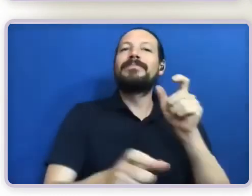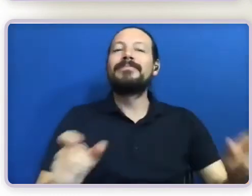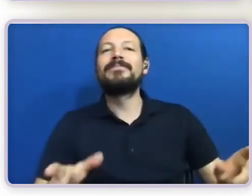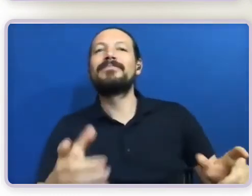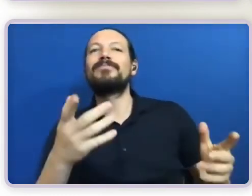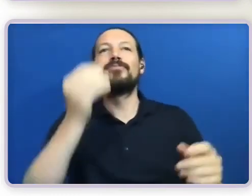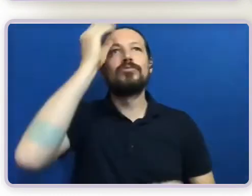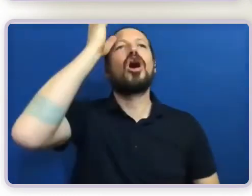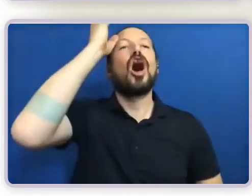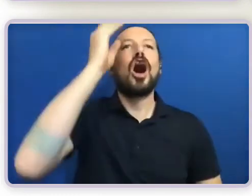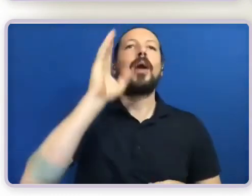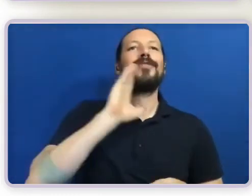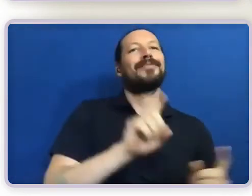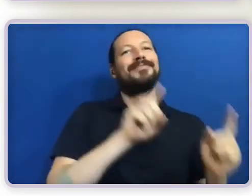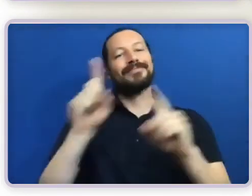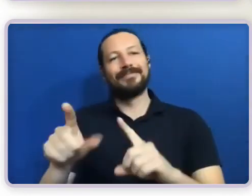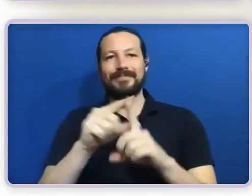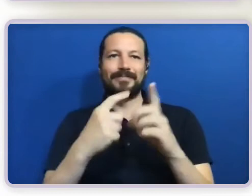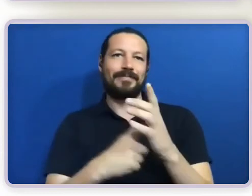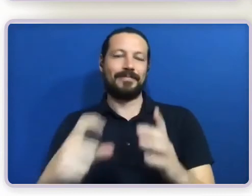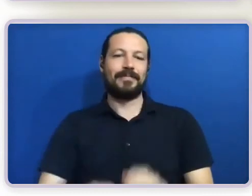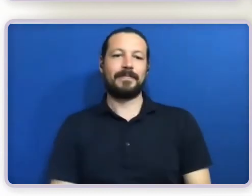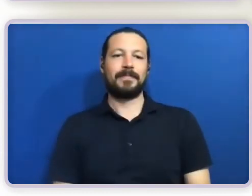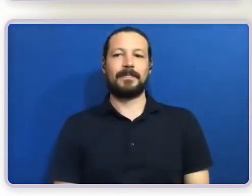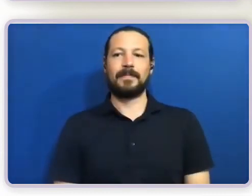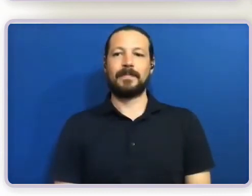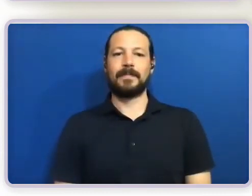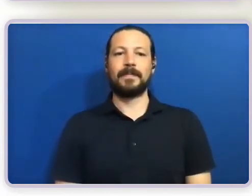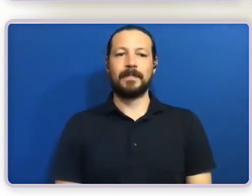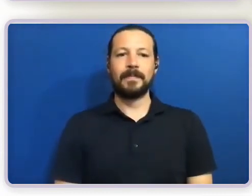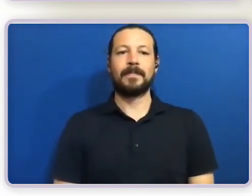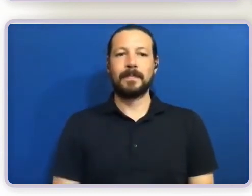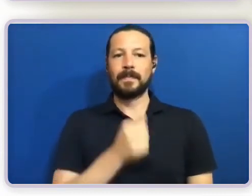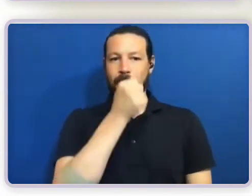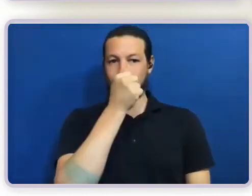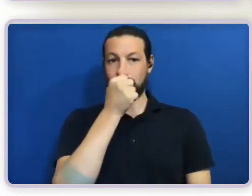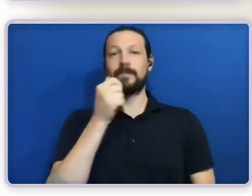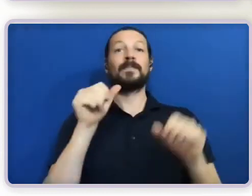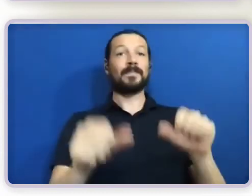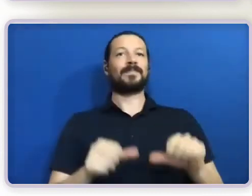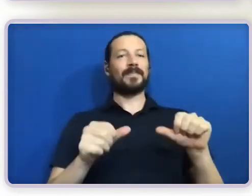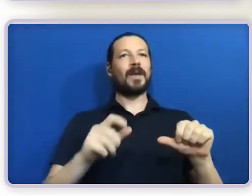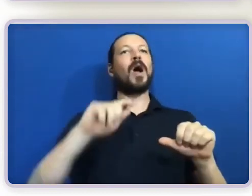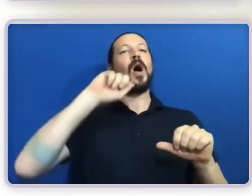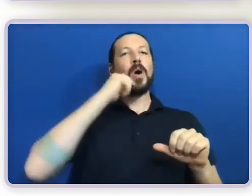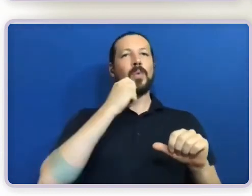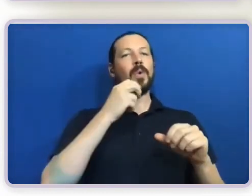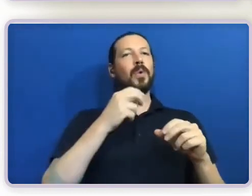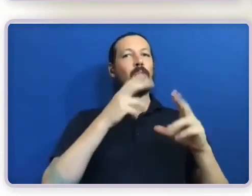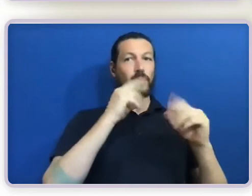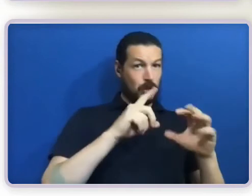Yeah, great. Thanks. So what I might do is I'll read the question, I'll go to Anna and then Michelle, then we'll go to the next question. Does that sound